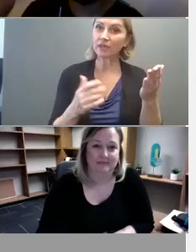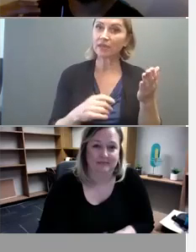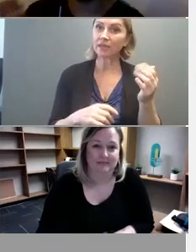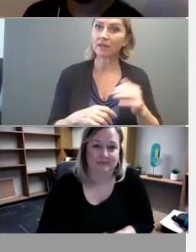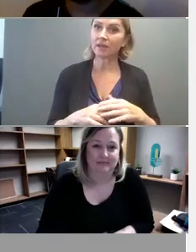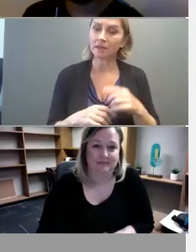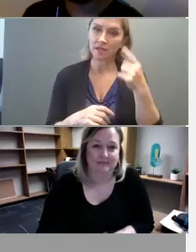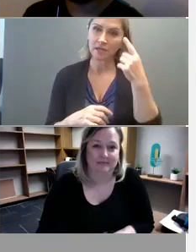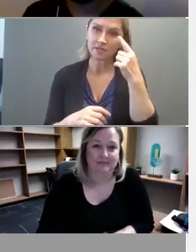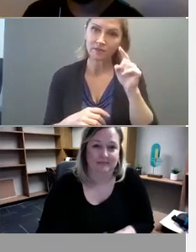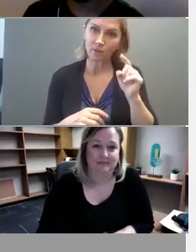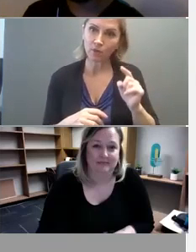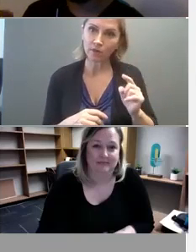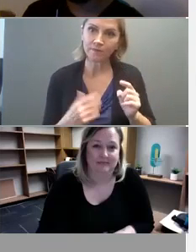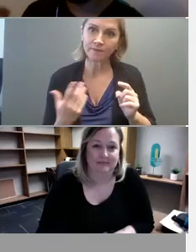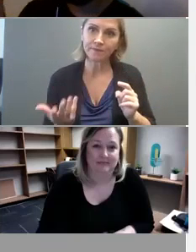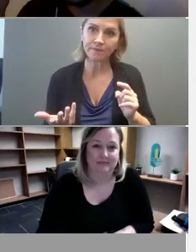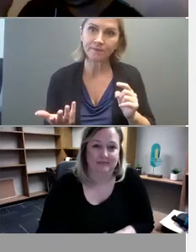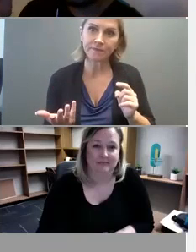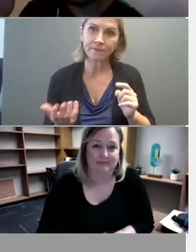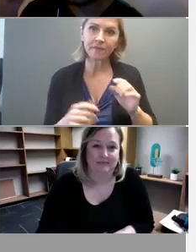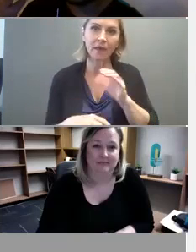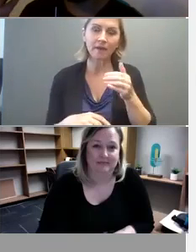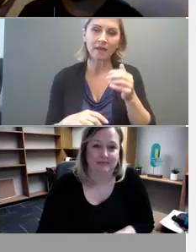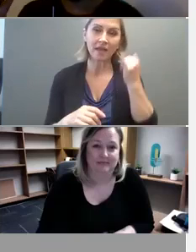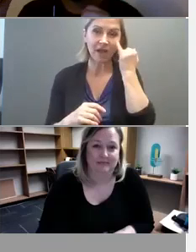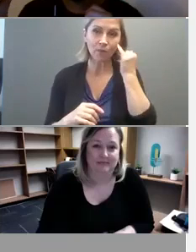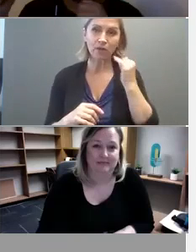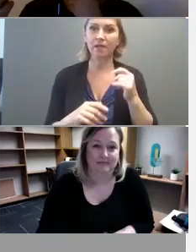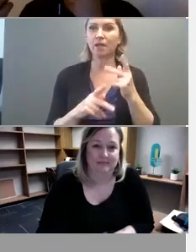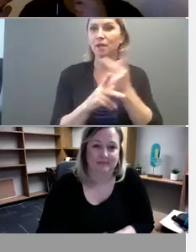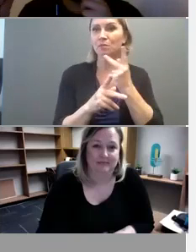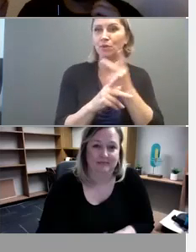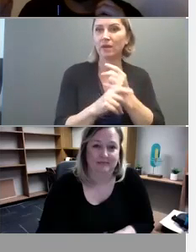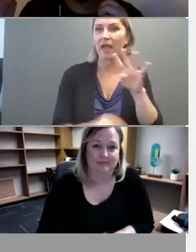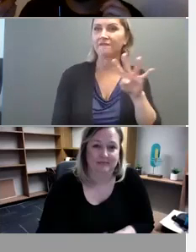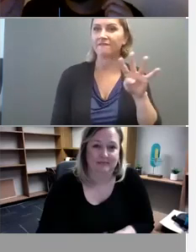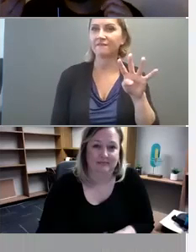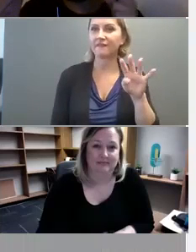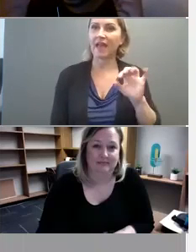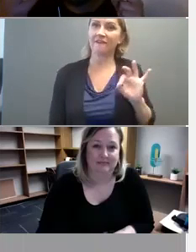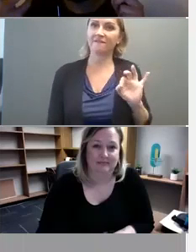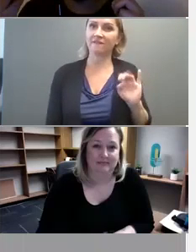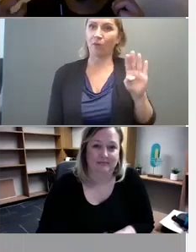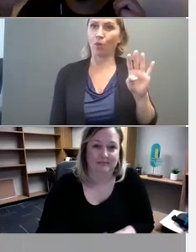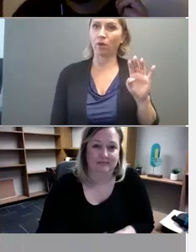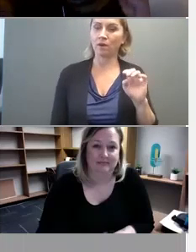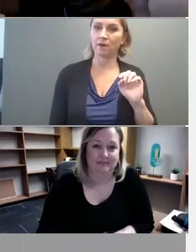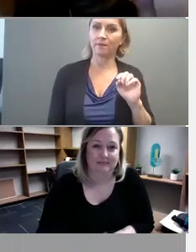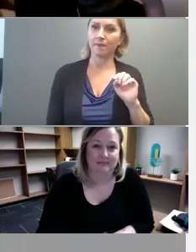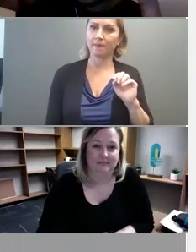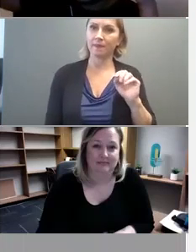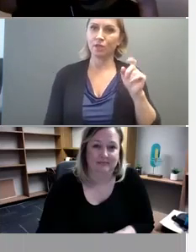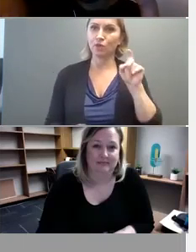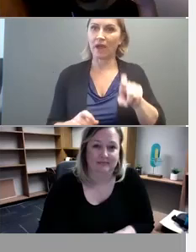for your Fibonacci sequence comes, where in order to compute f of 4, so in order to compute f of 5, we need to compute